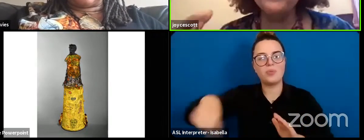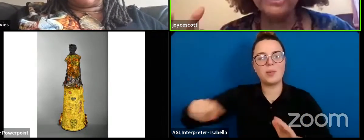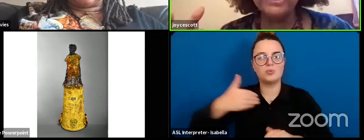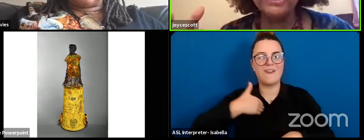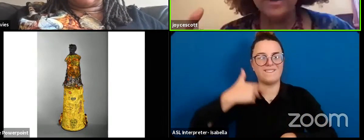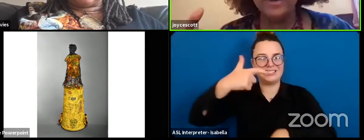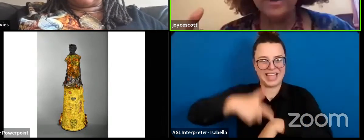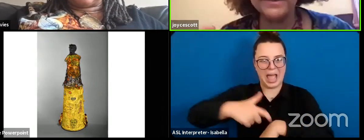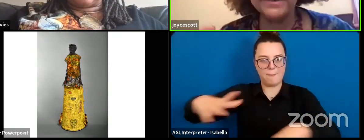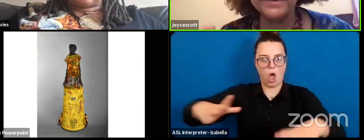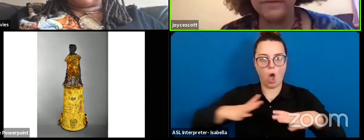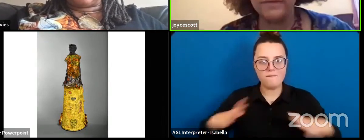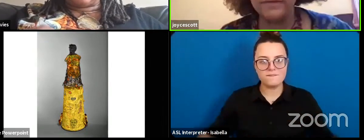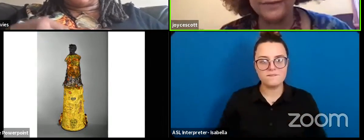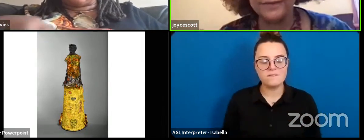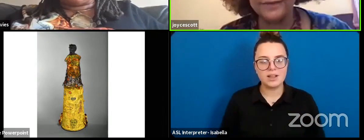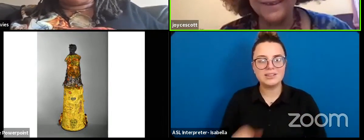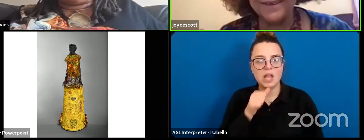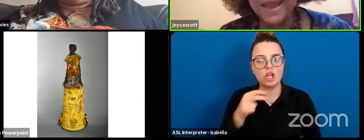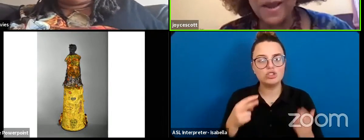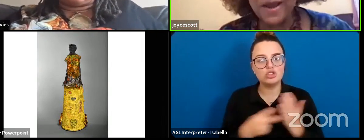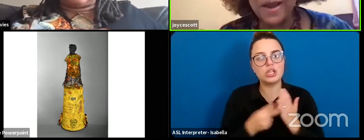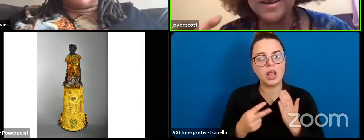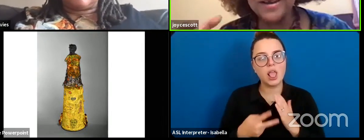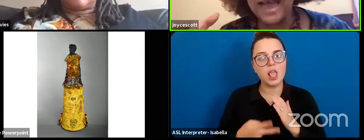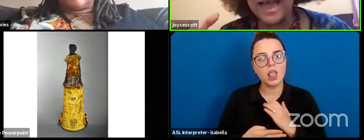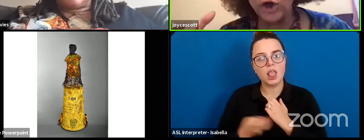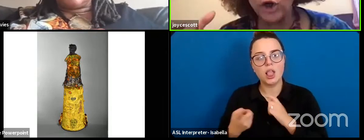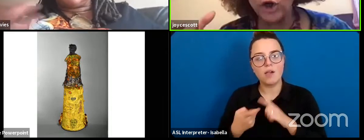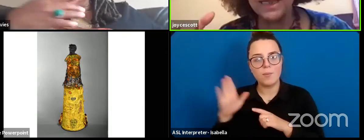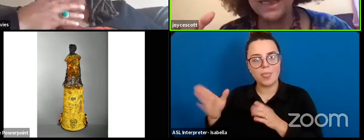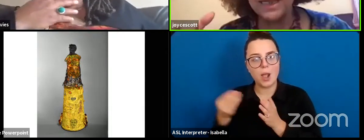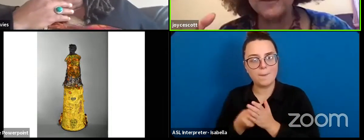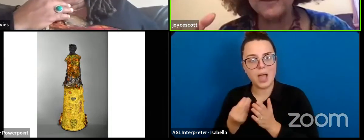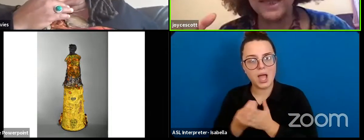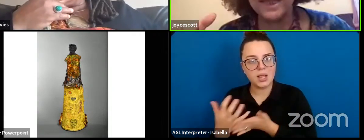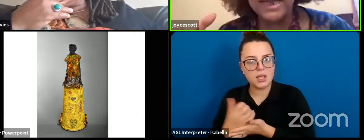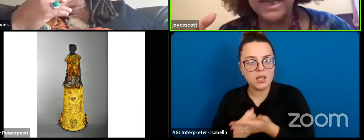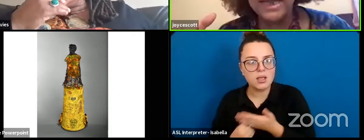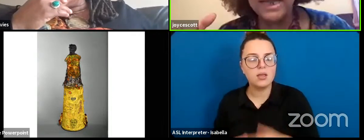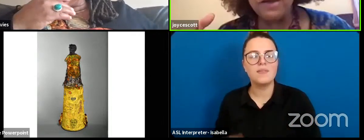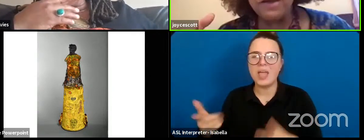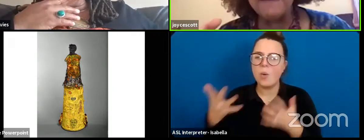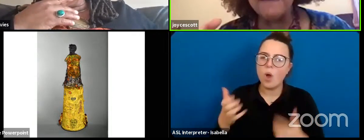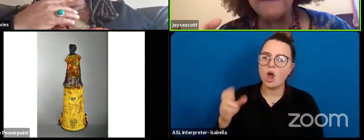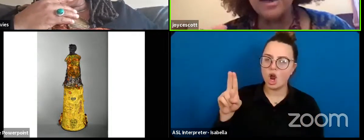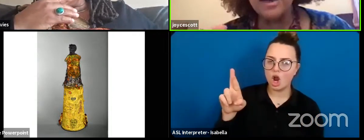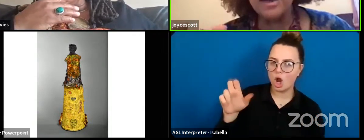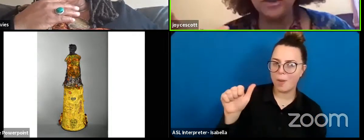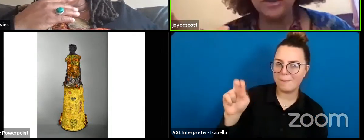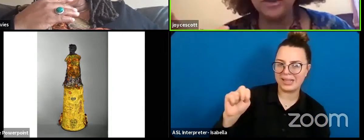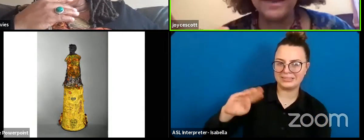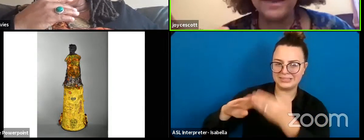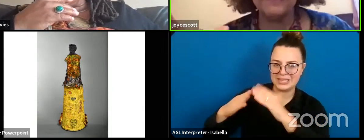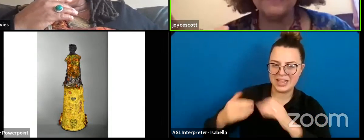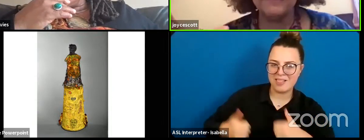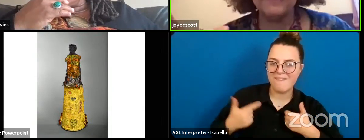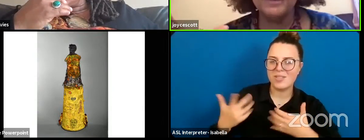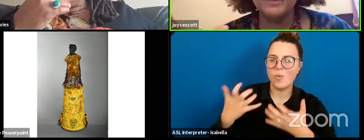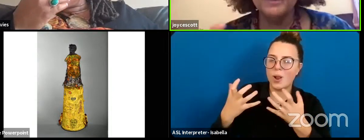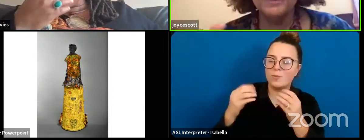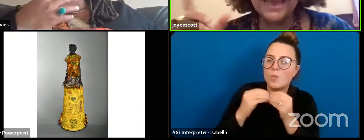not be cheated on their salaries. They wanted a kind of urban life because they wanted to have a fuller